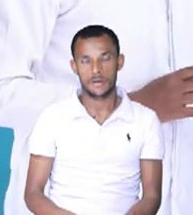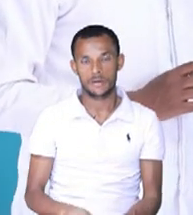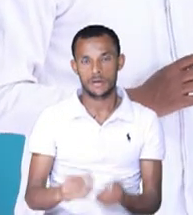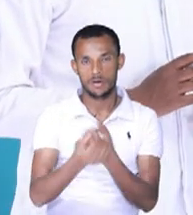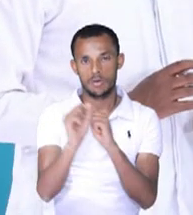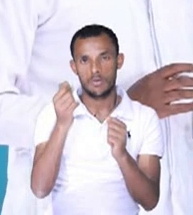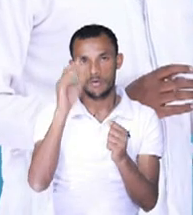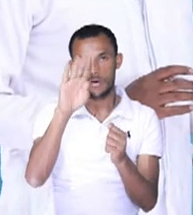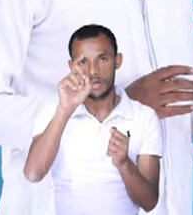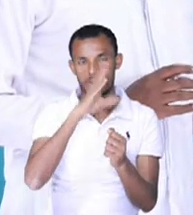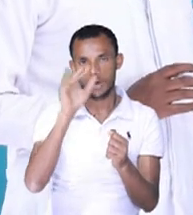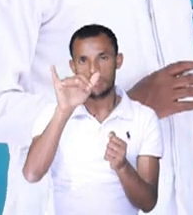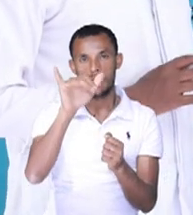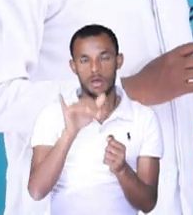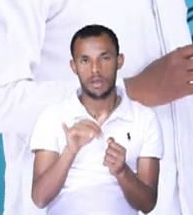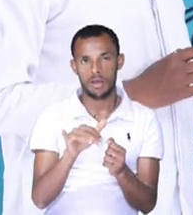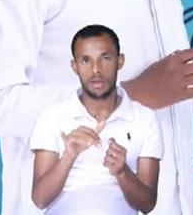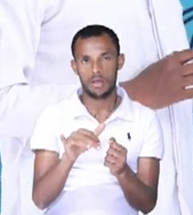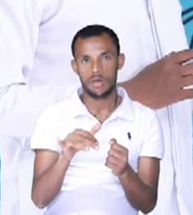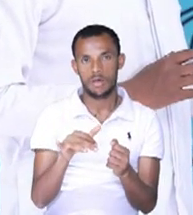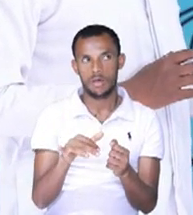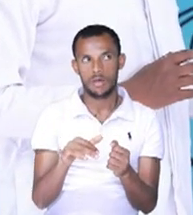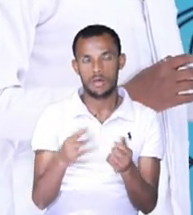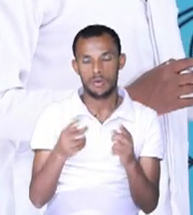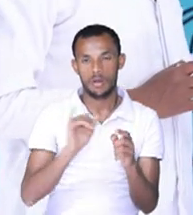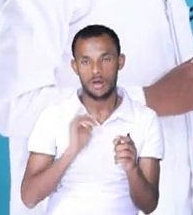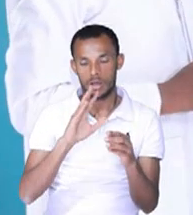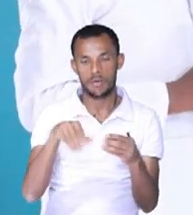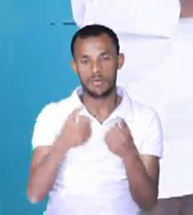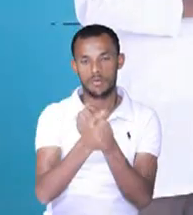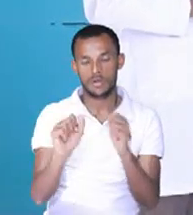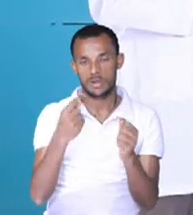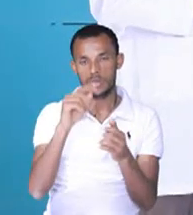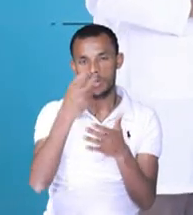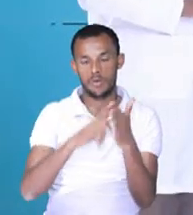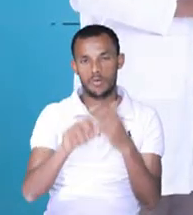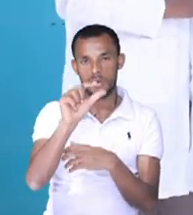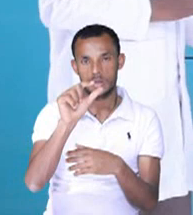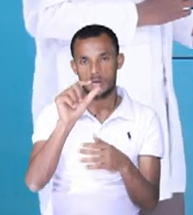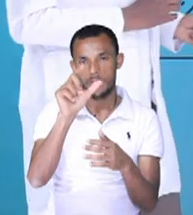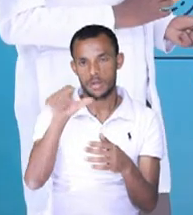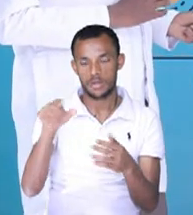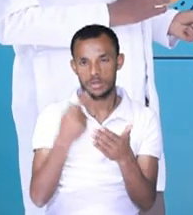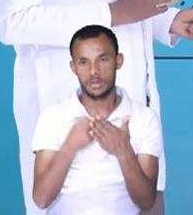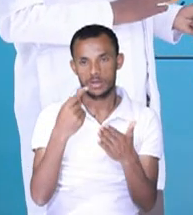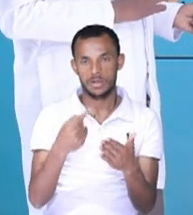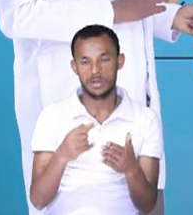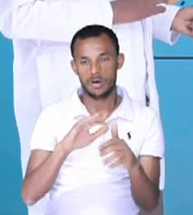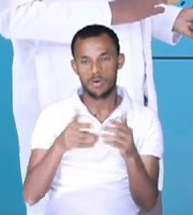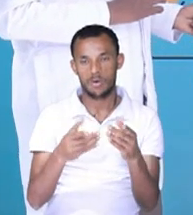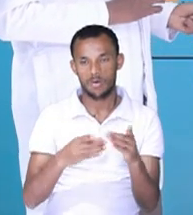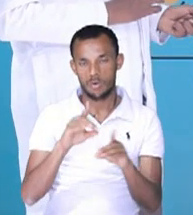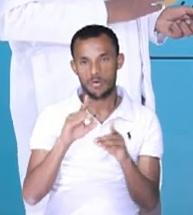Solve for X and Y. So when I give solutions, the coefficient matrix, it was this one. How